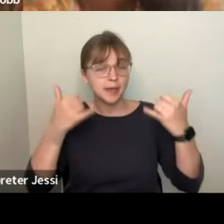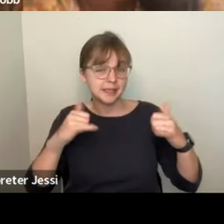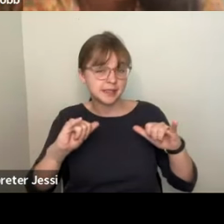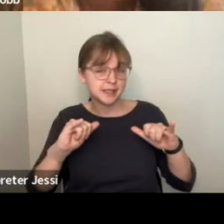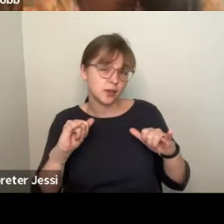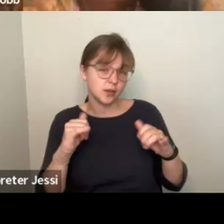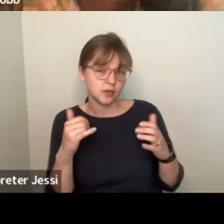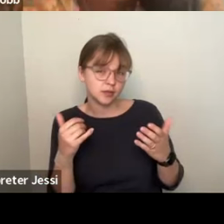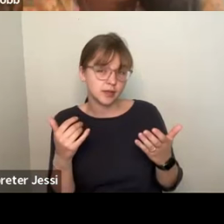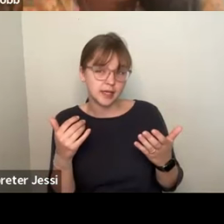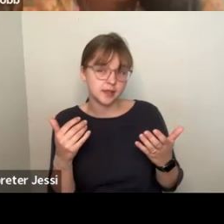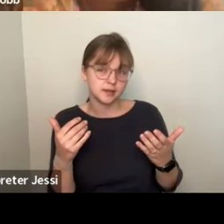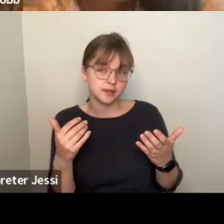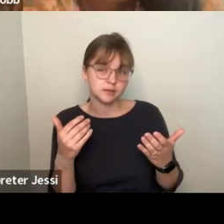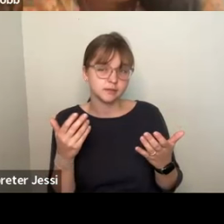yeah.